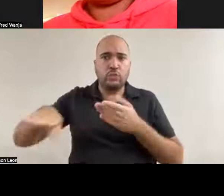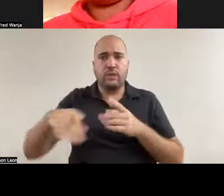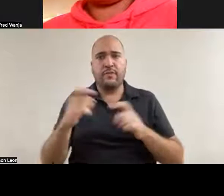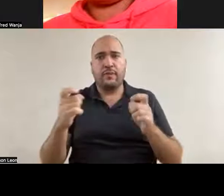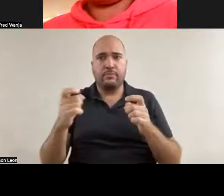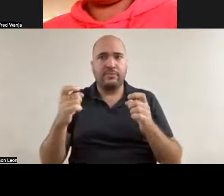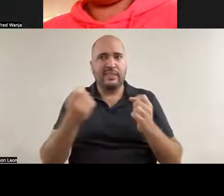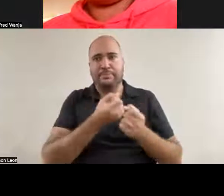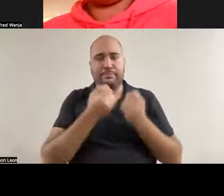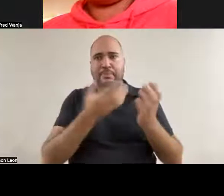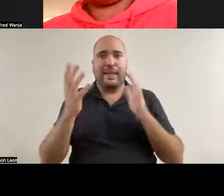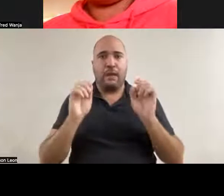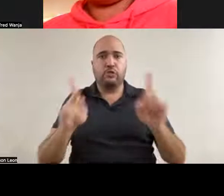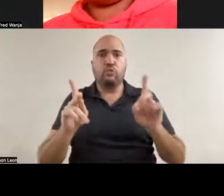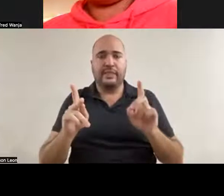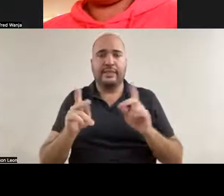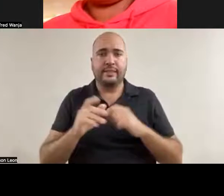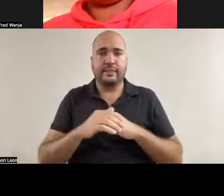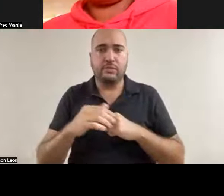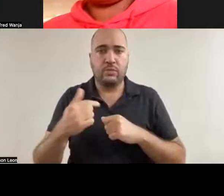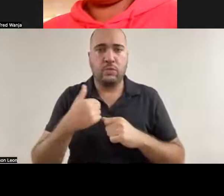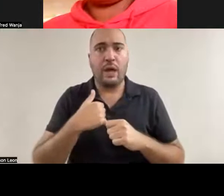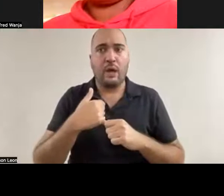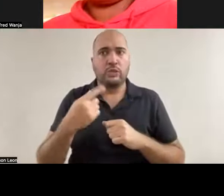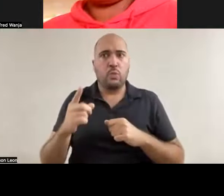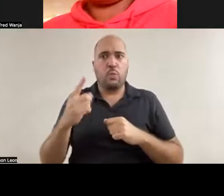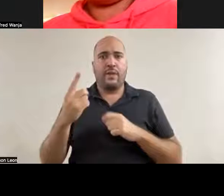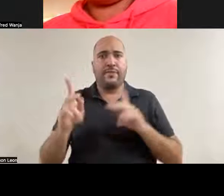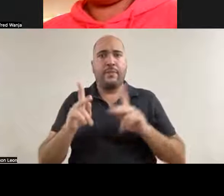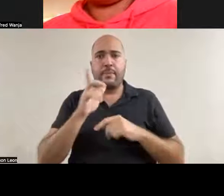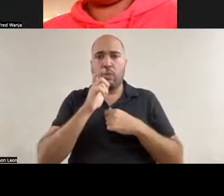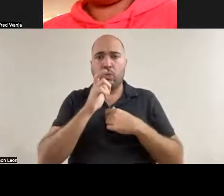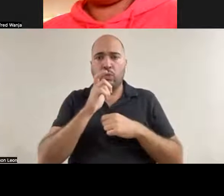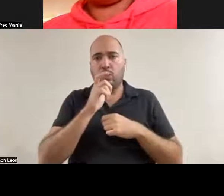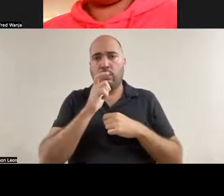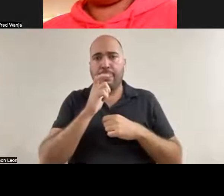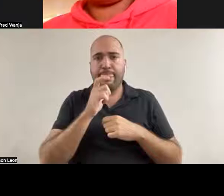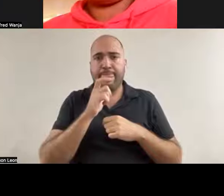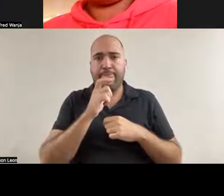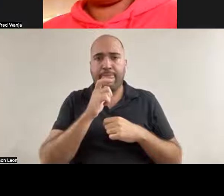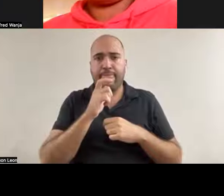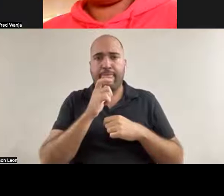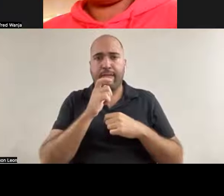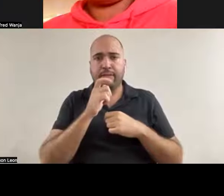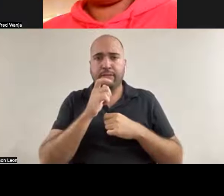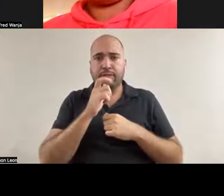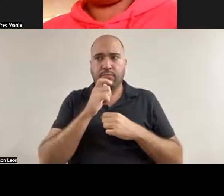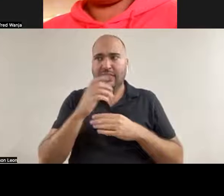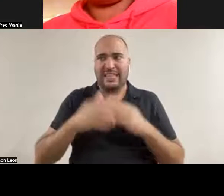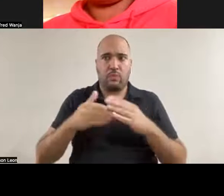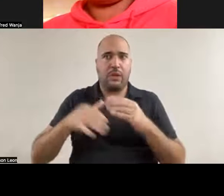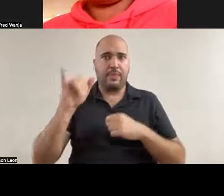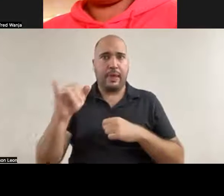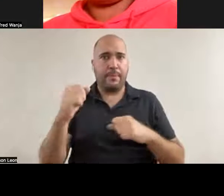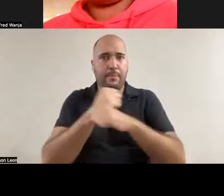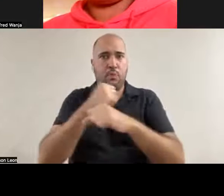opportunities. So I was among the people who carry out movement in